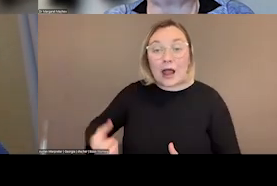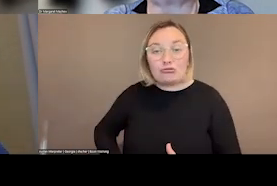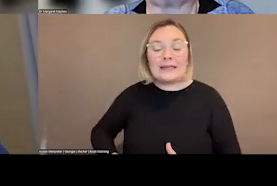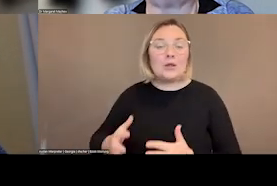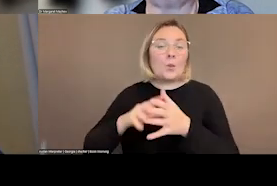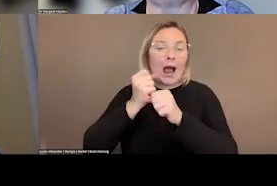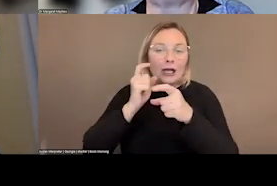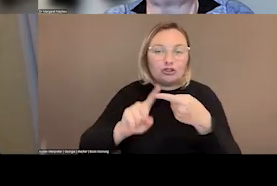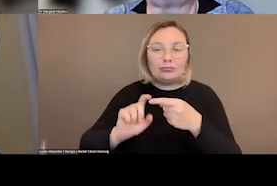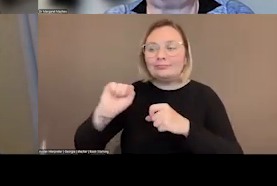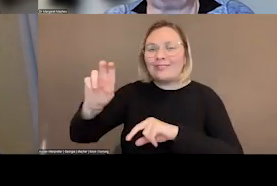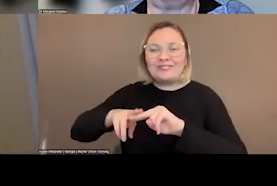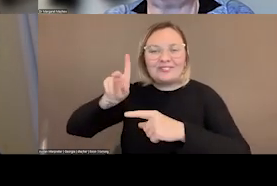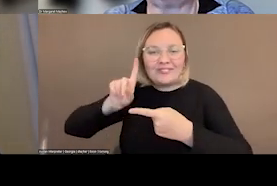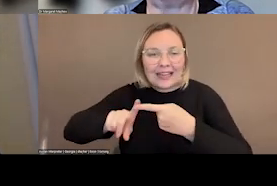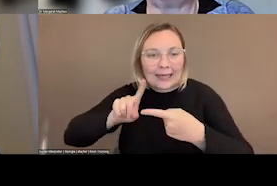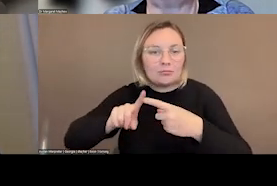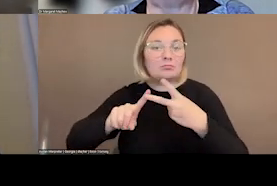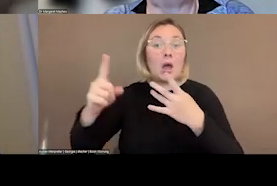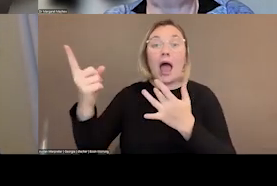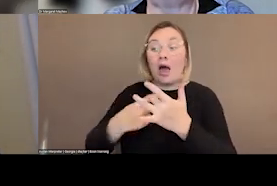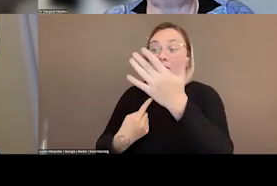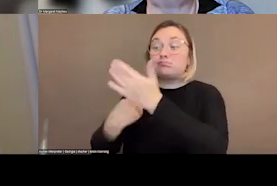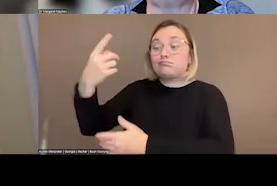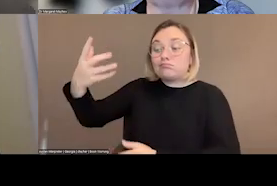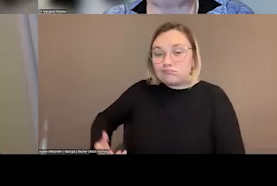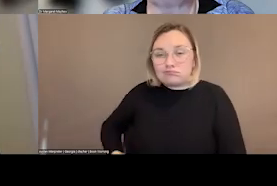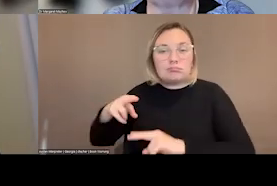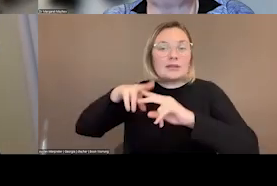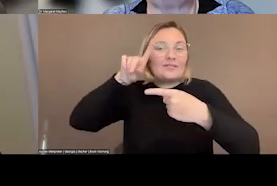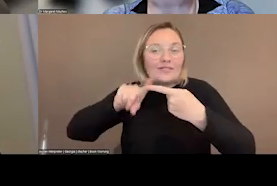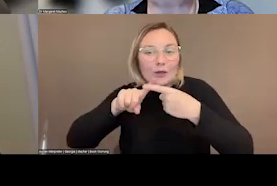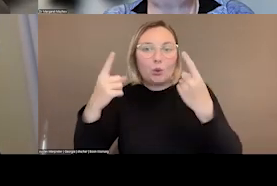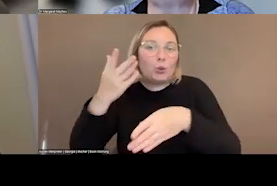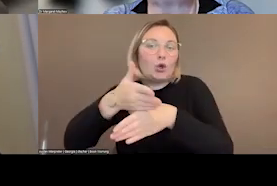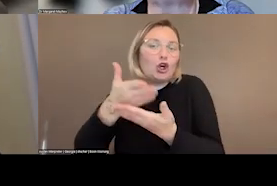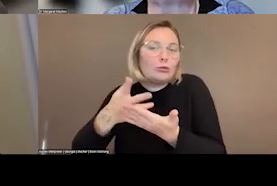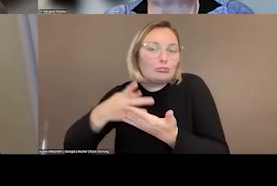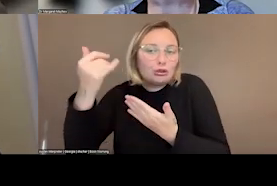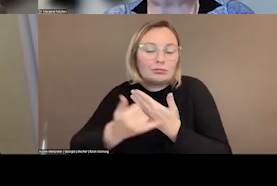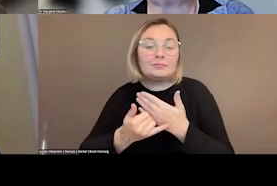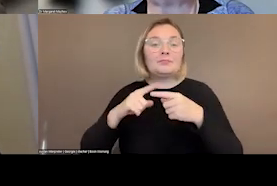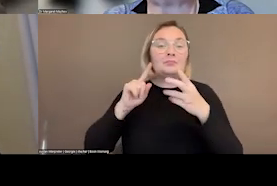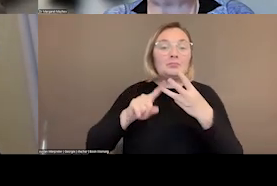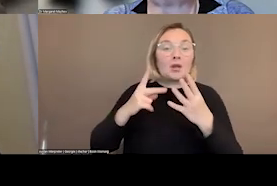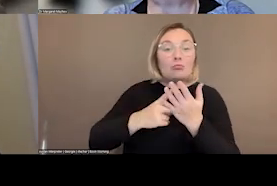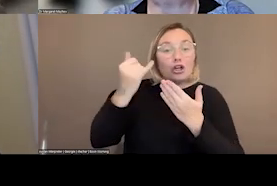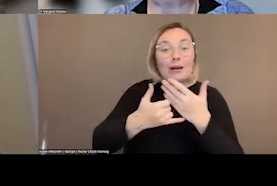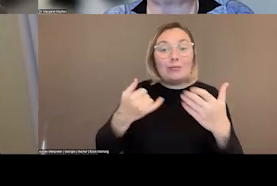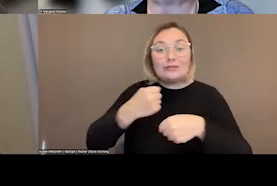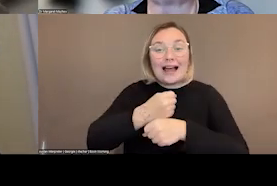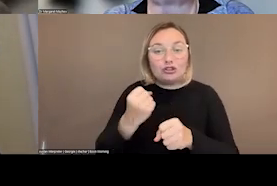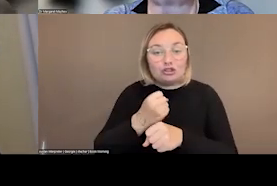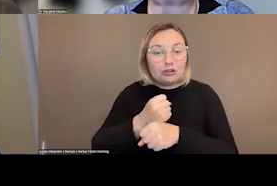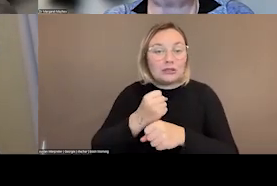and fees. Hmm. Other salaries, wages, and fees. I guess anyone else working on the project. Hmm. Project and production costs, Hmm.